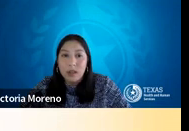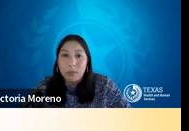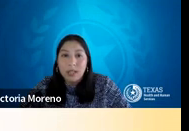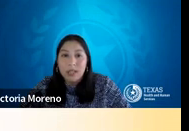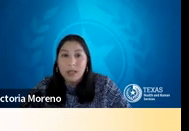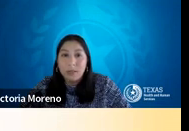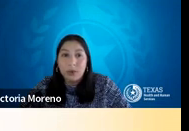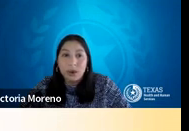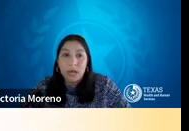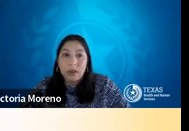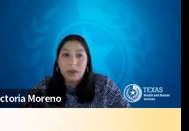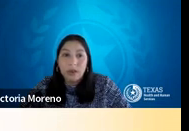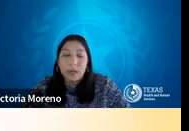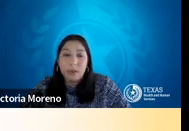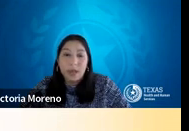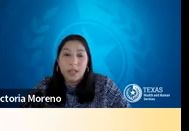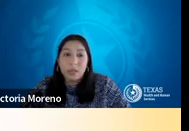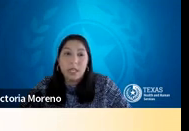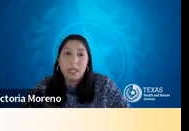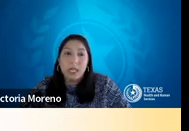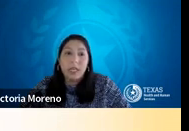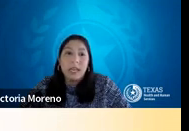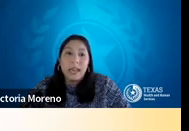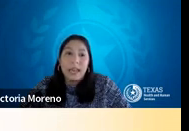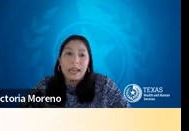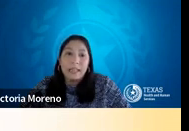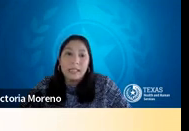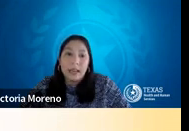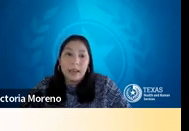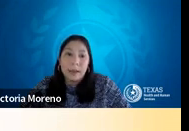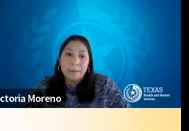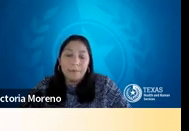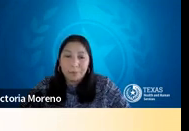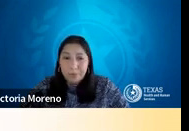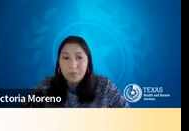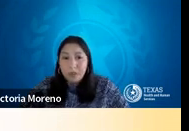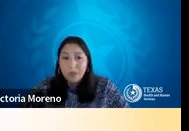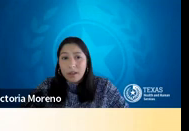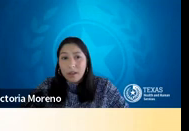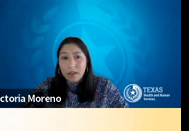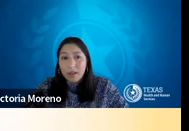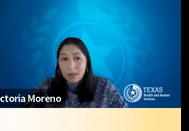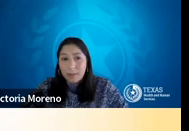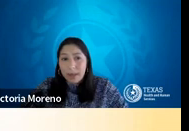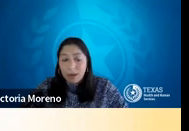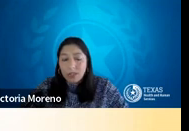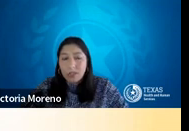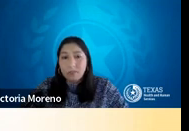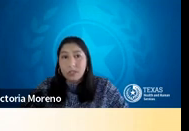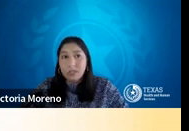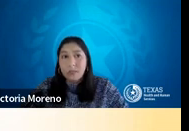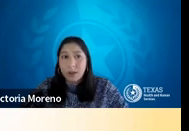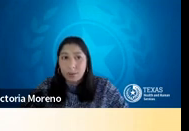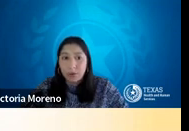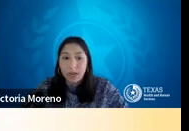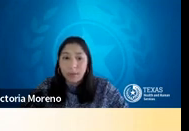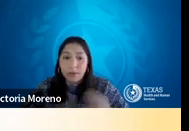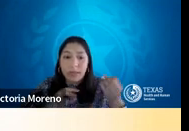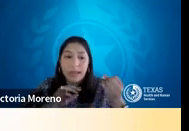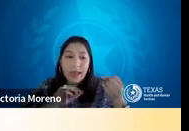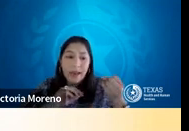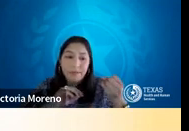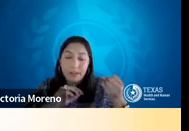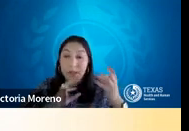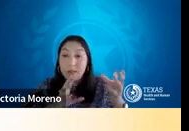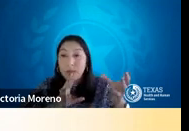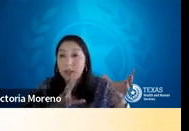was a pre-existing program under PVHP, and a little bit about the tobacco program.